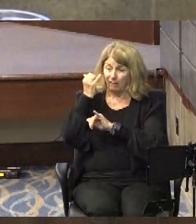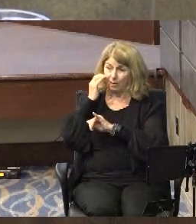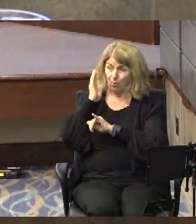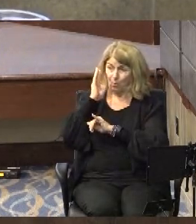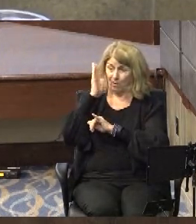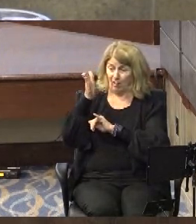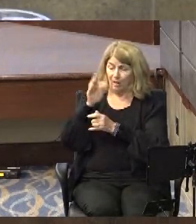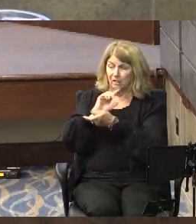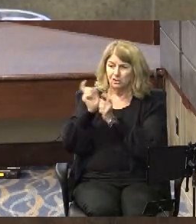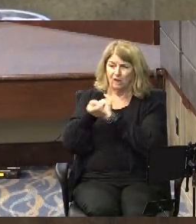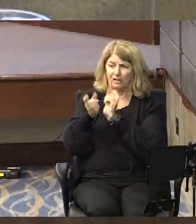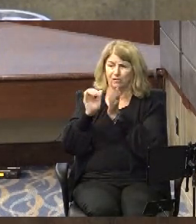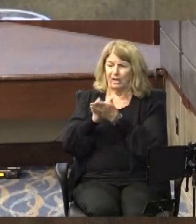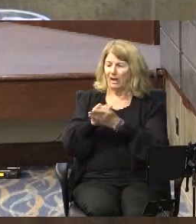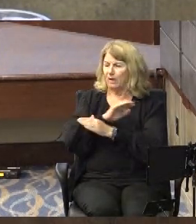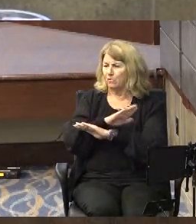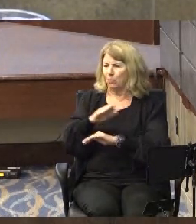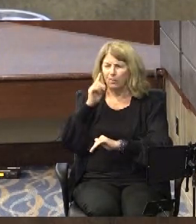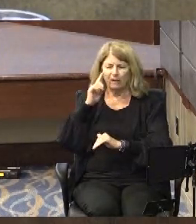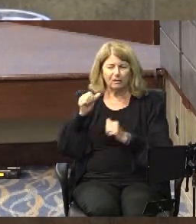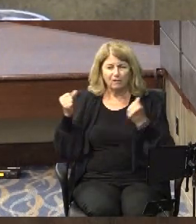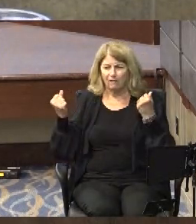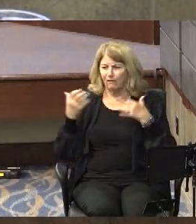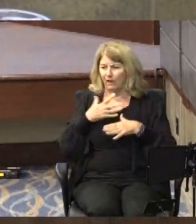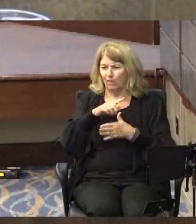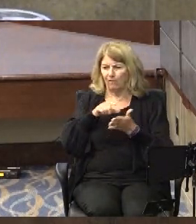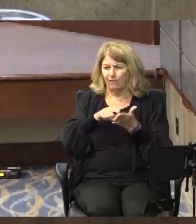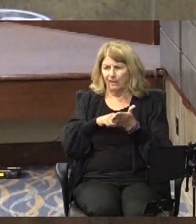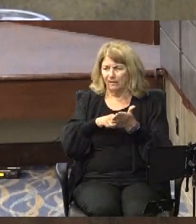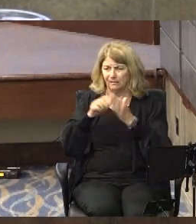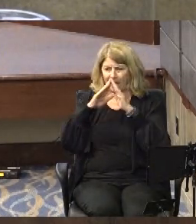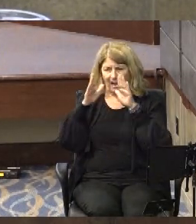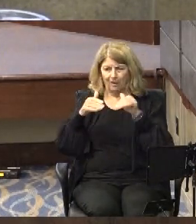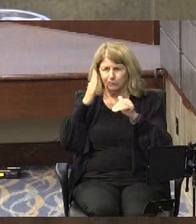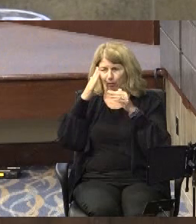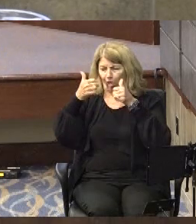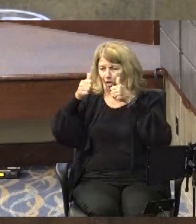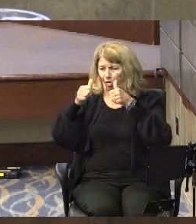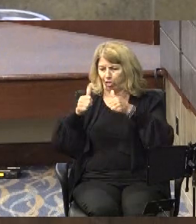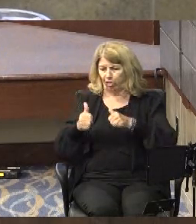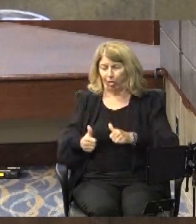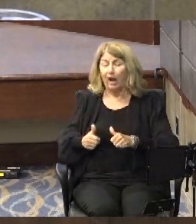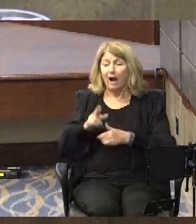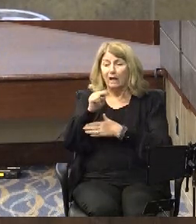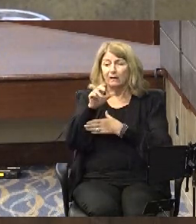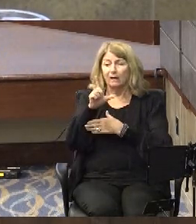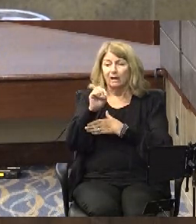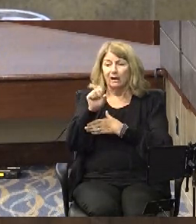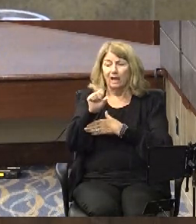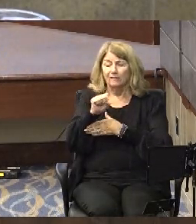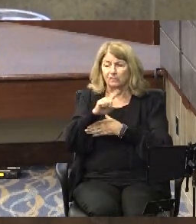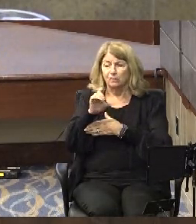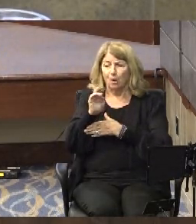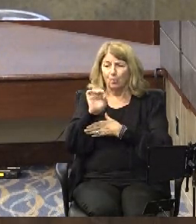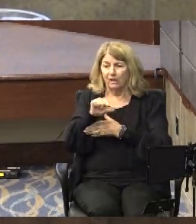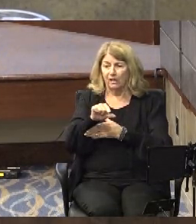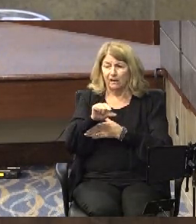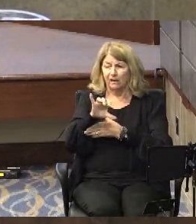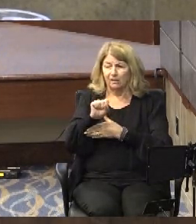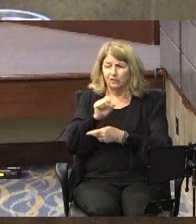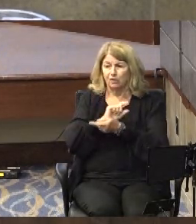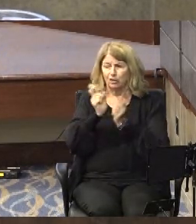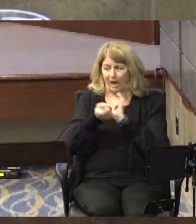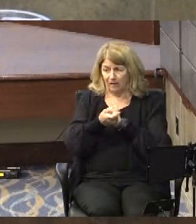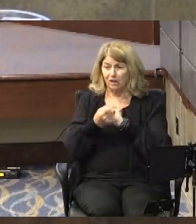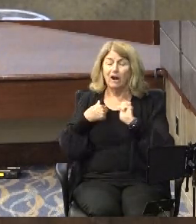I don't think that there's a fear that this structure will deteriorate unless the zoning is changed. And